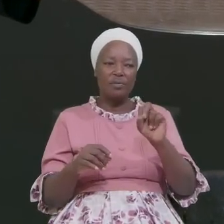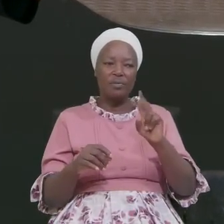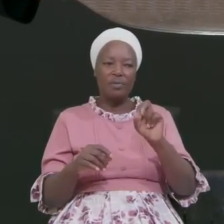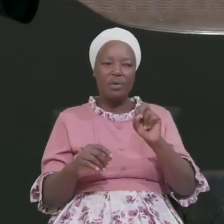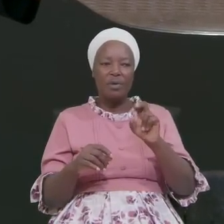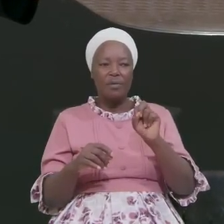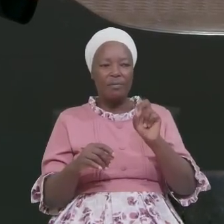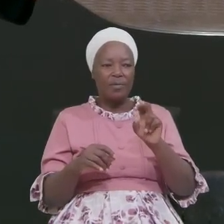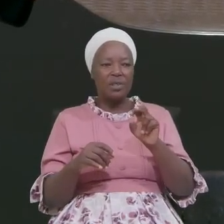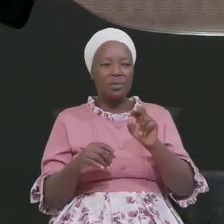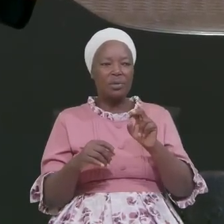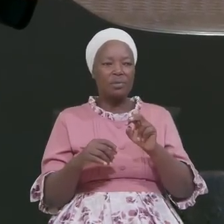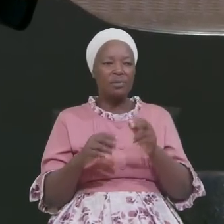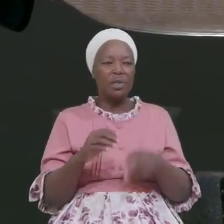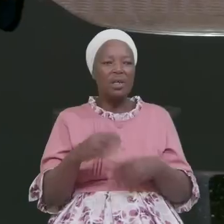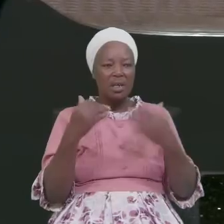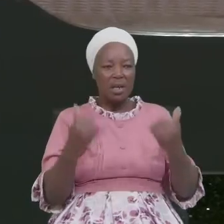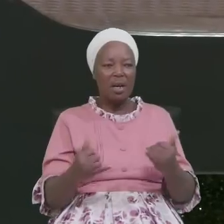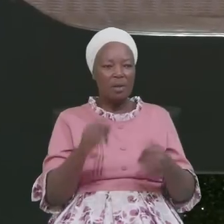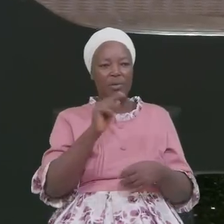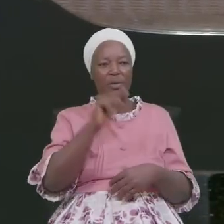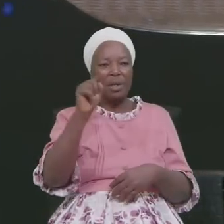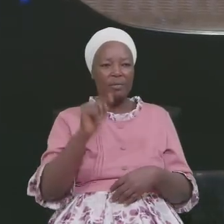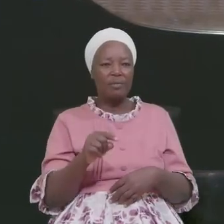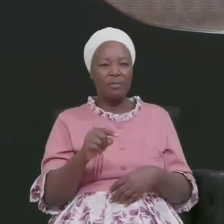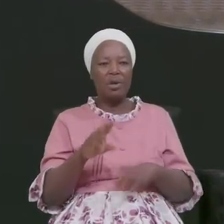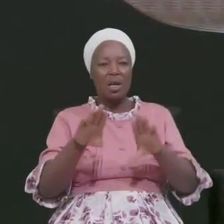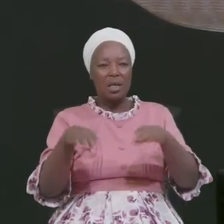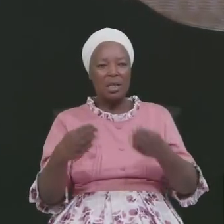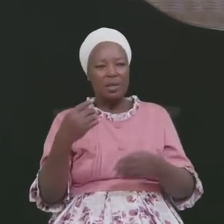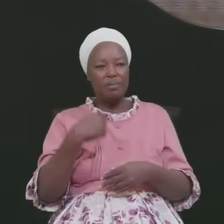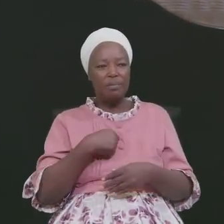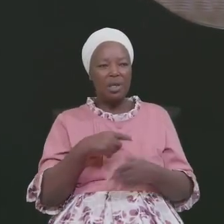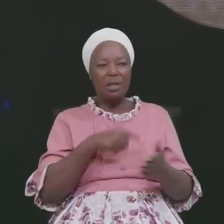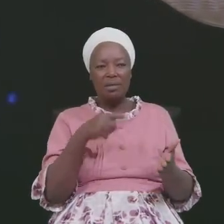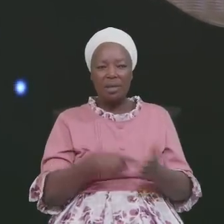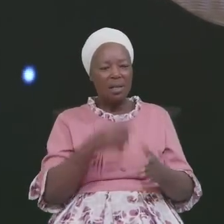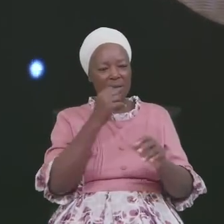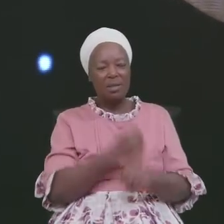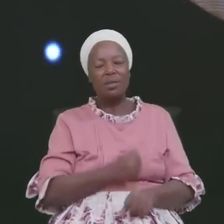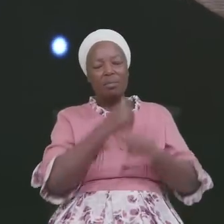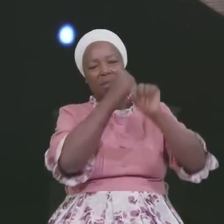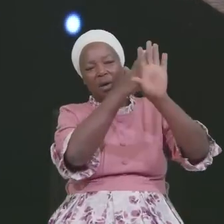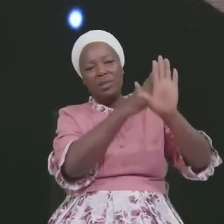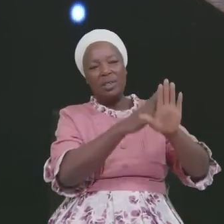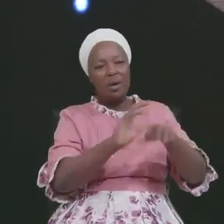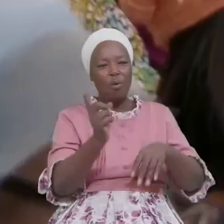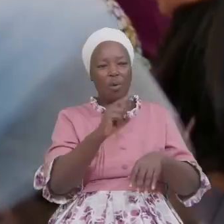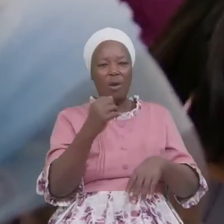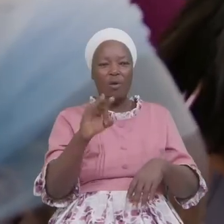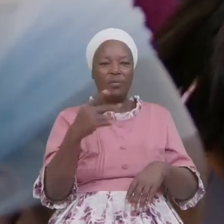verse 12, now therefore, give me this mountain whereof the